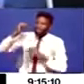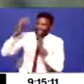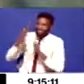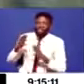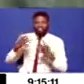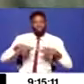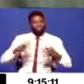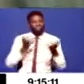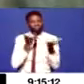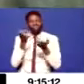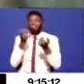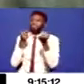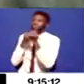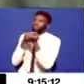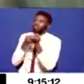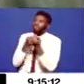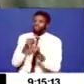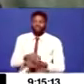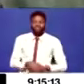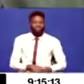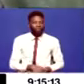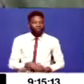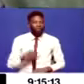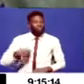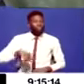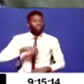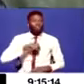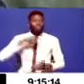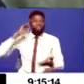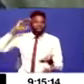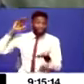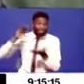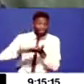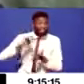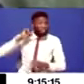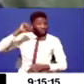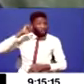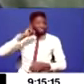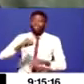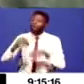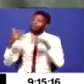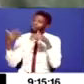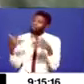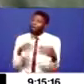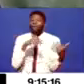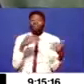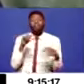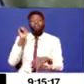Mombasa. Sisi tunaamini siasa si vita, siasa ni sera.